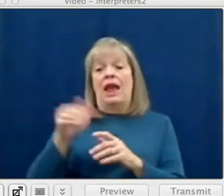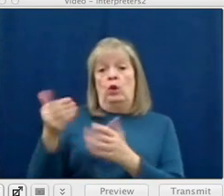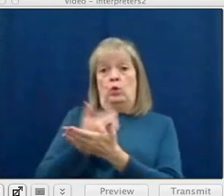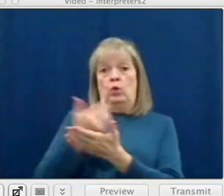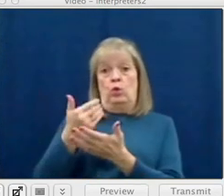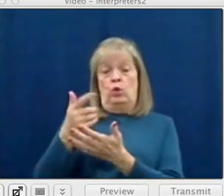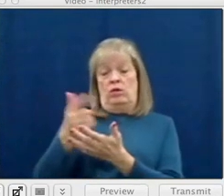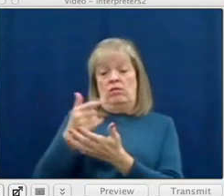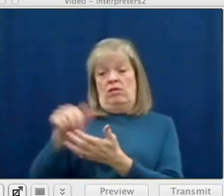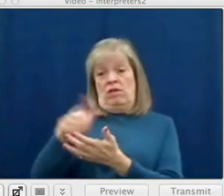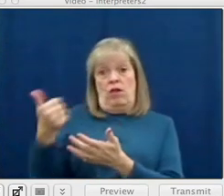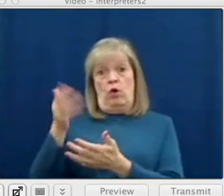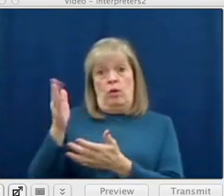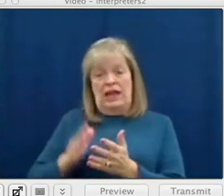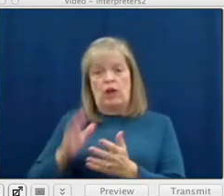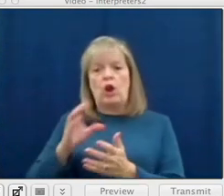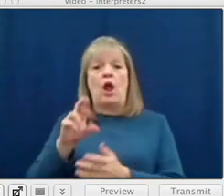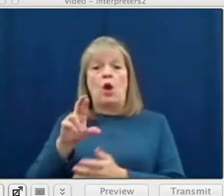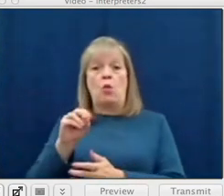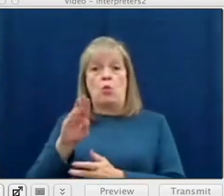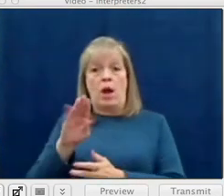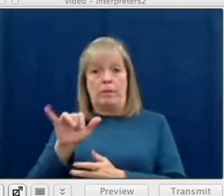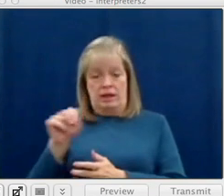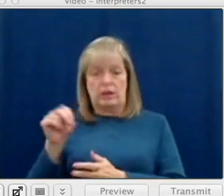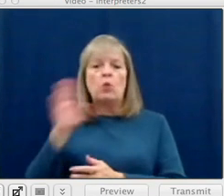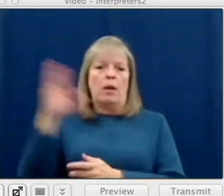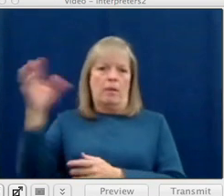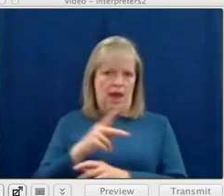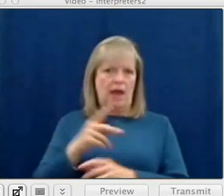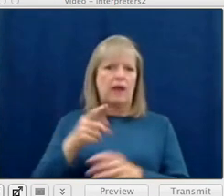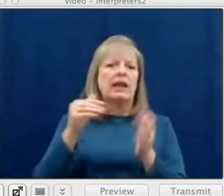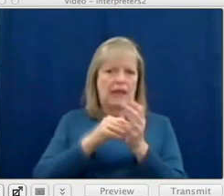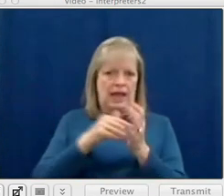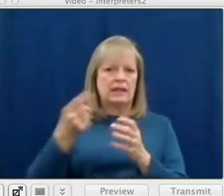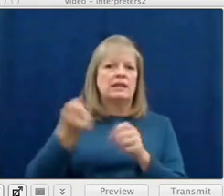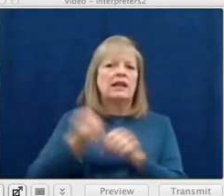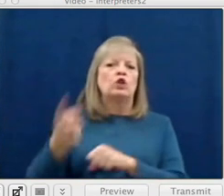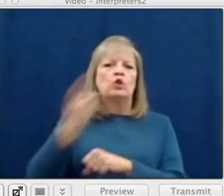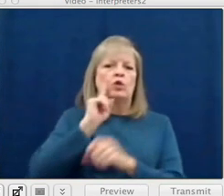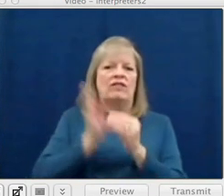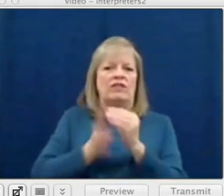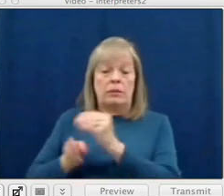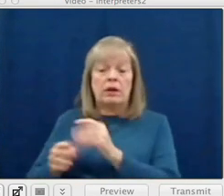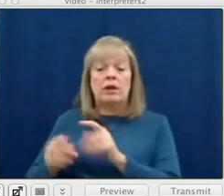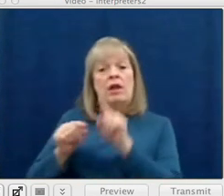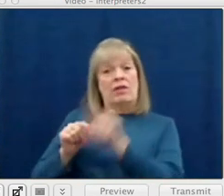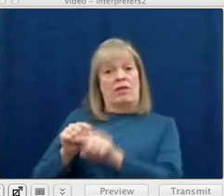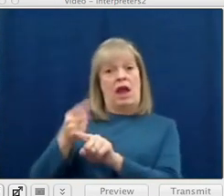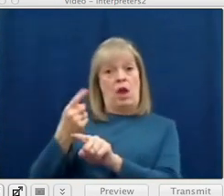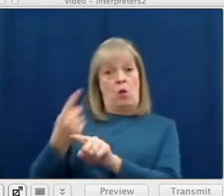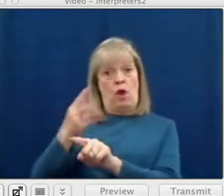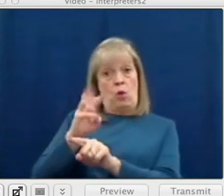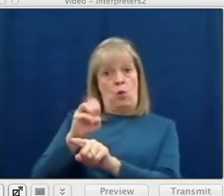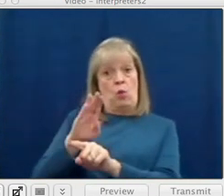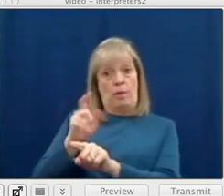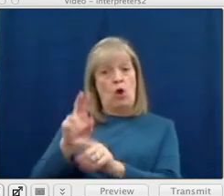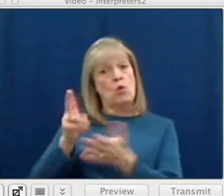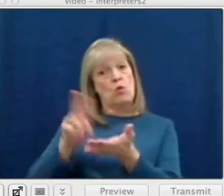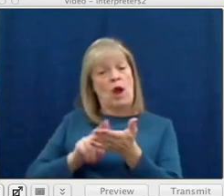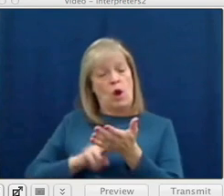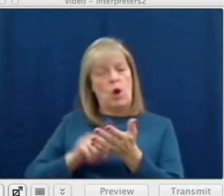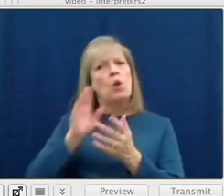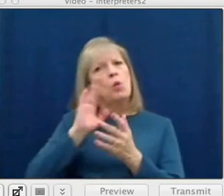will be coming back next year to finish up this topic. Registration for that webinar will open about 6 weeks